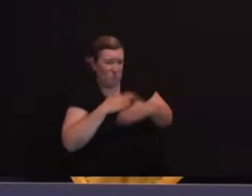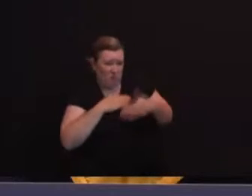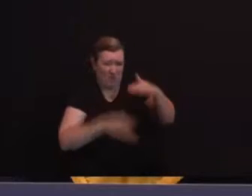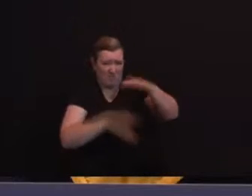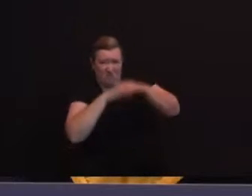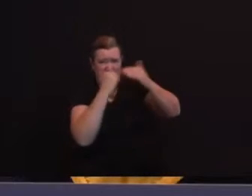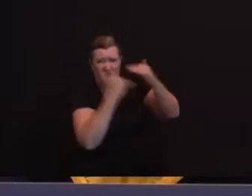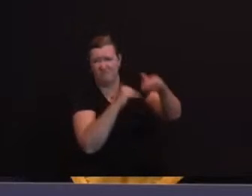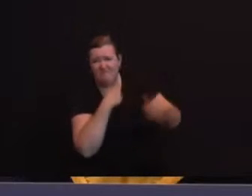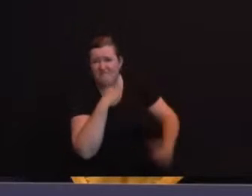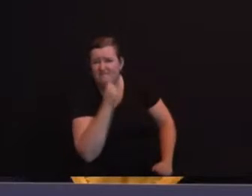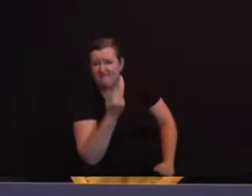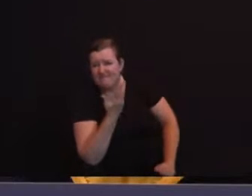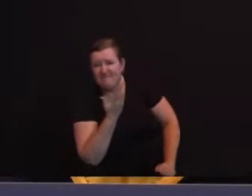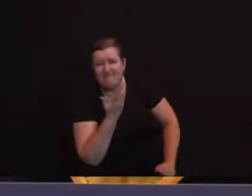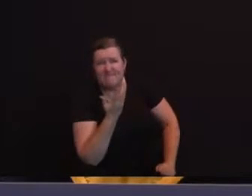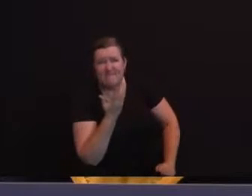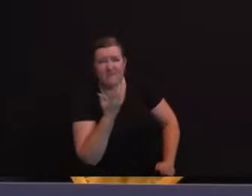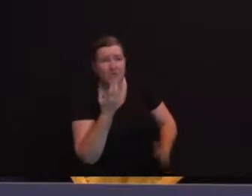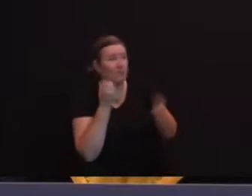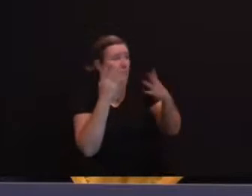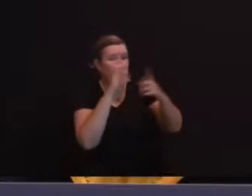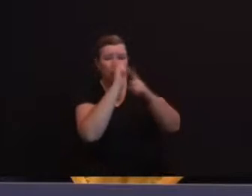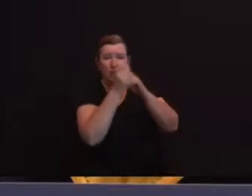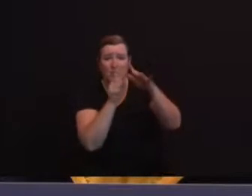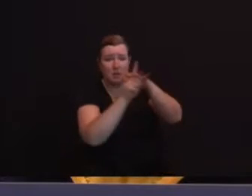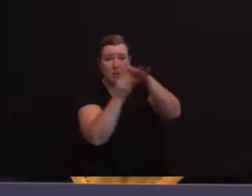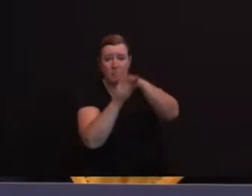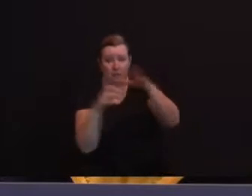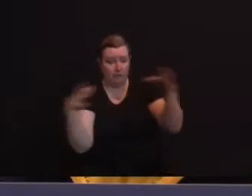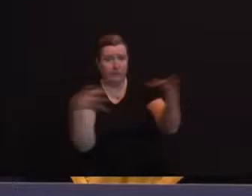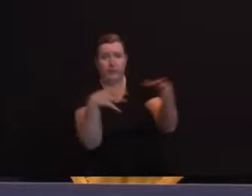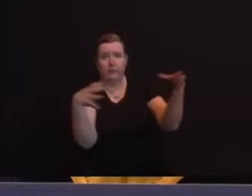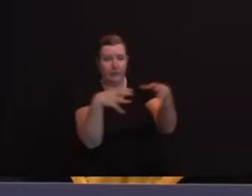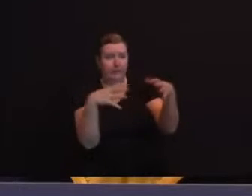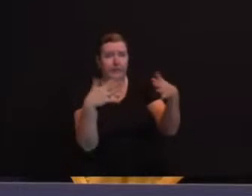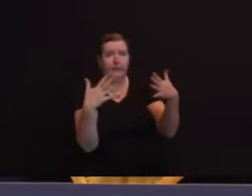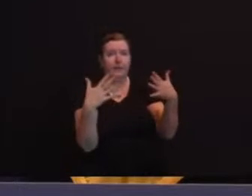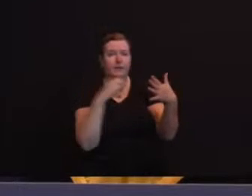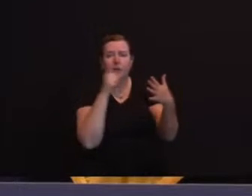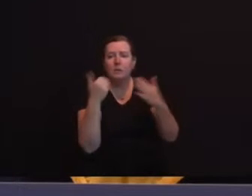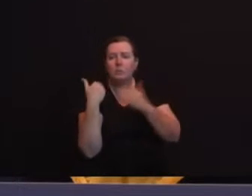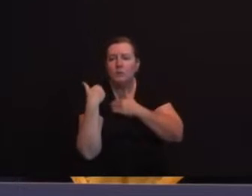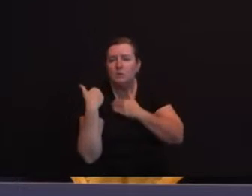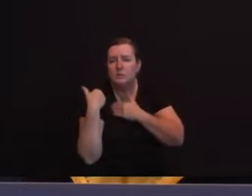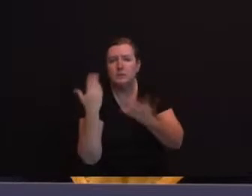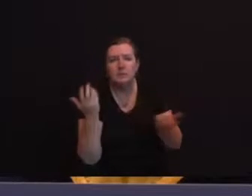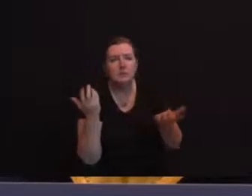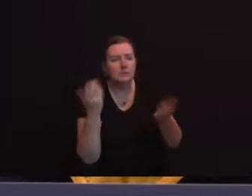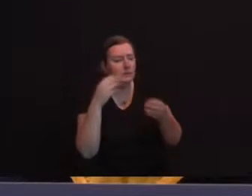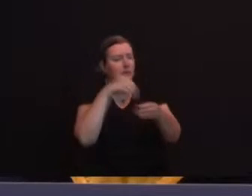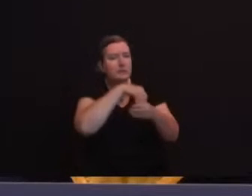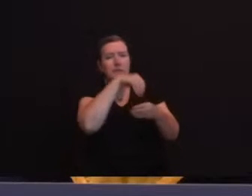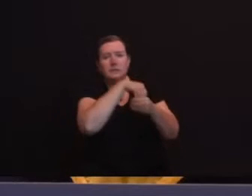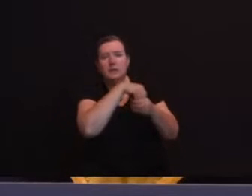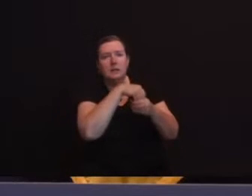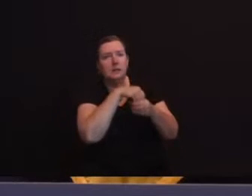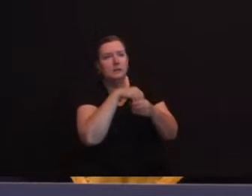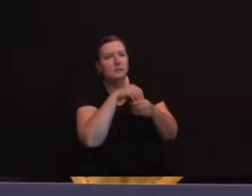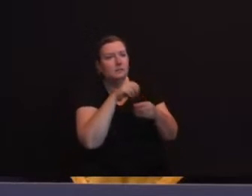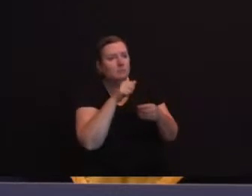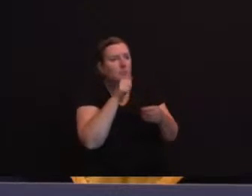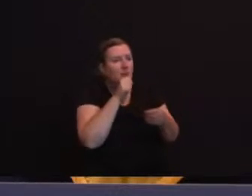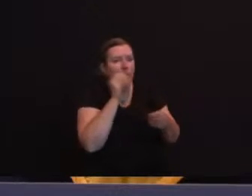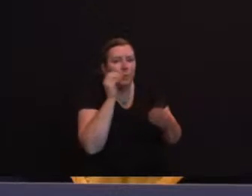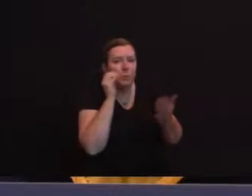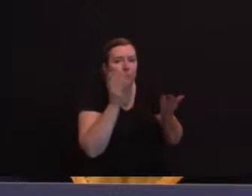many instances of folks gathering irresponsibly inside, including in private settings. And at this point,